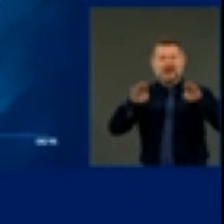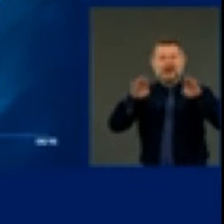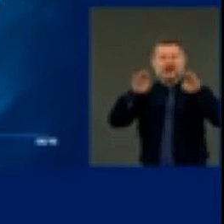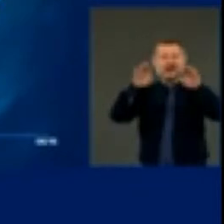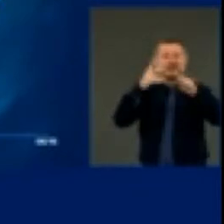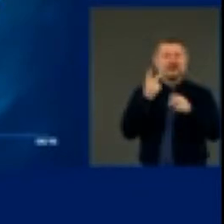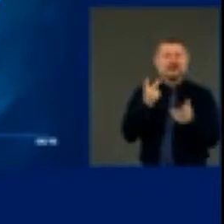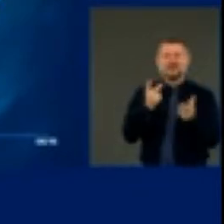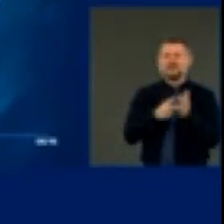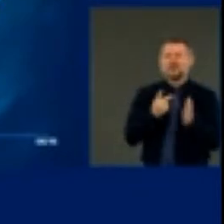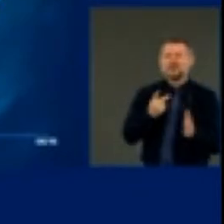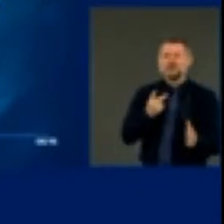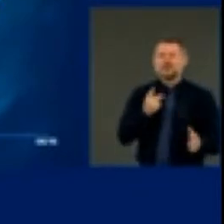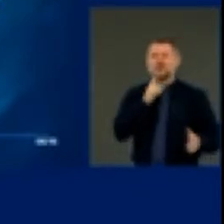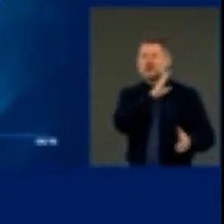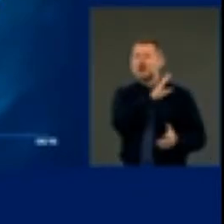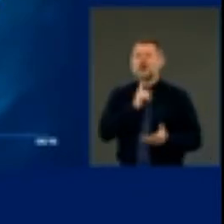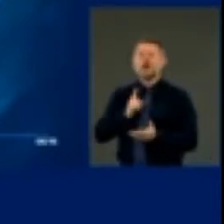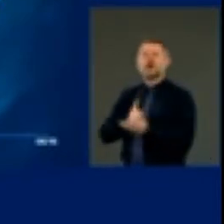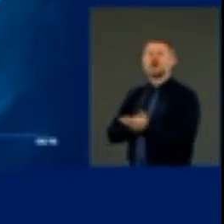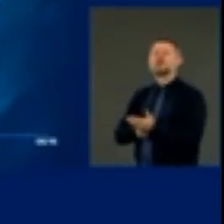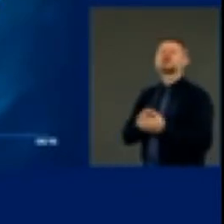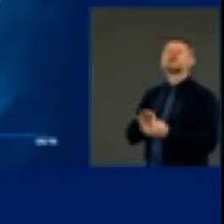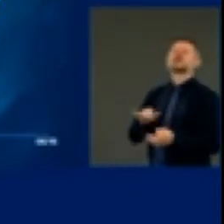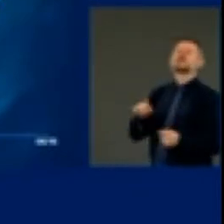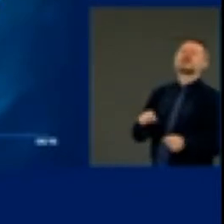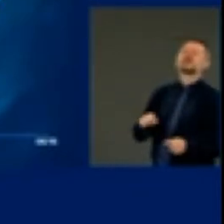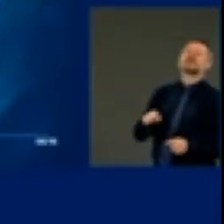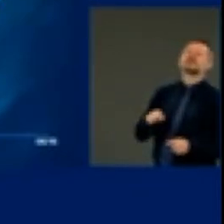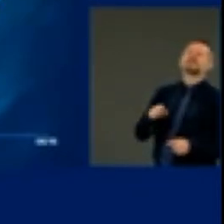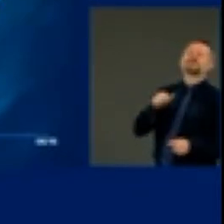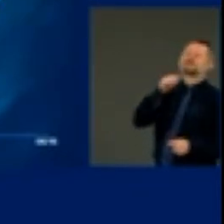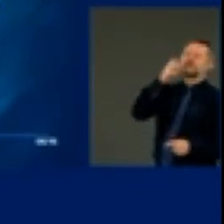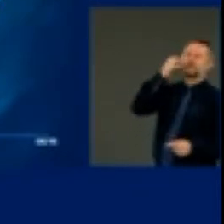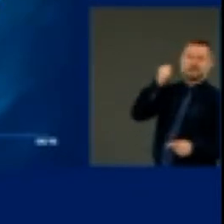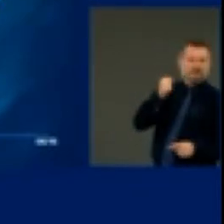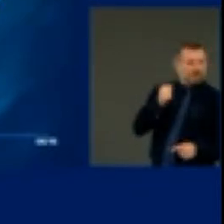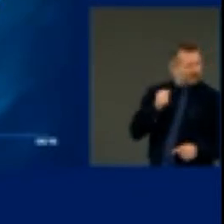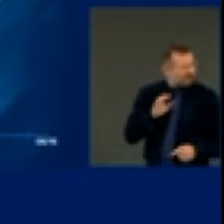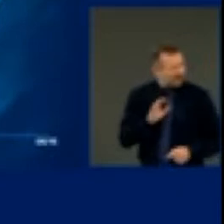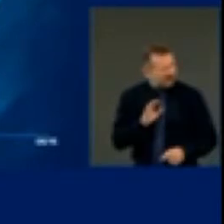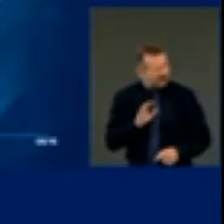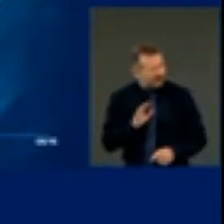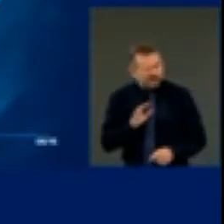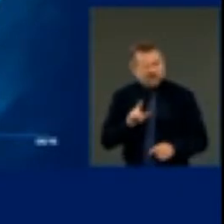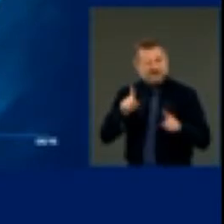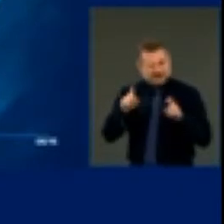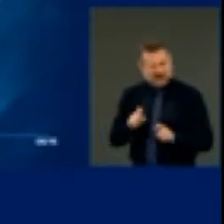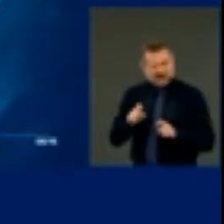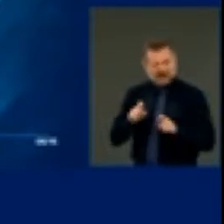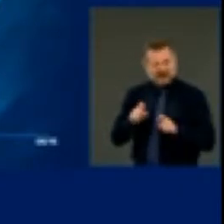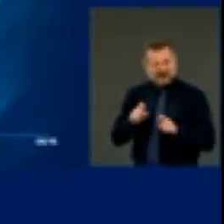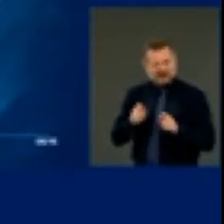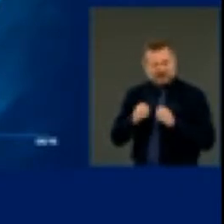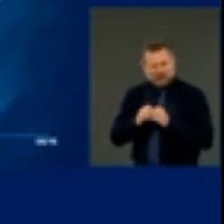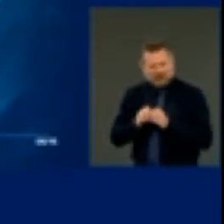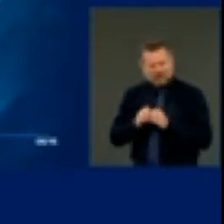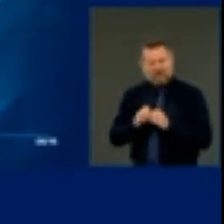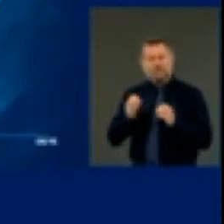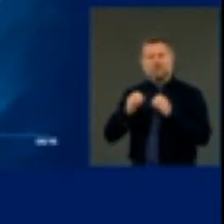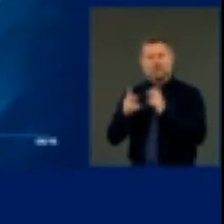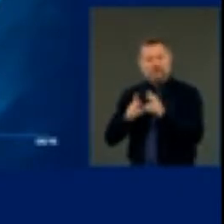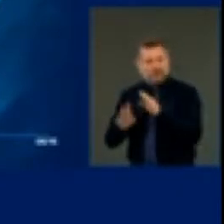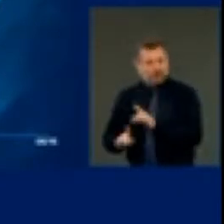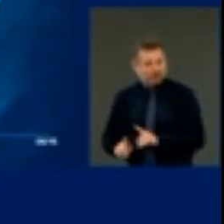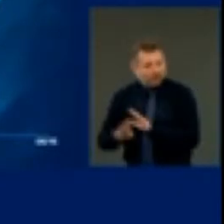First, their argument on testing doesn't make any sense, because not only is testing going up, but the percentage of positive is going up. But even put that